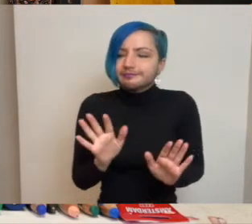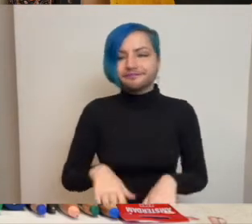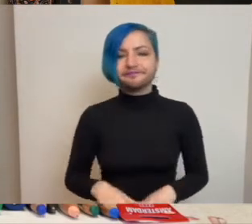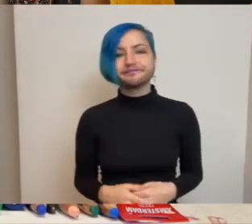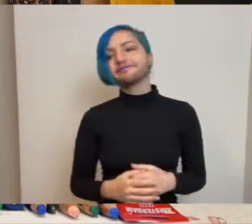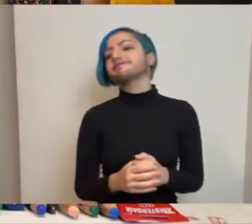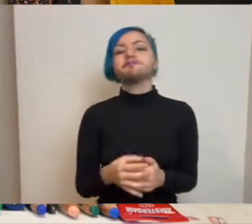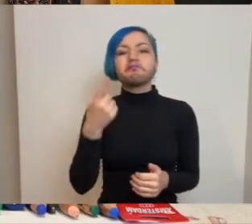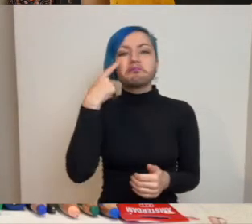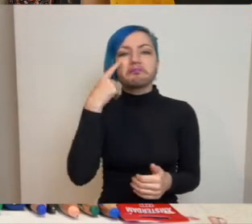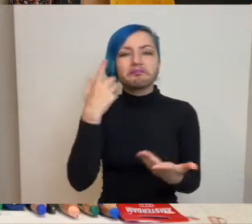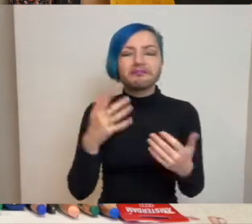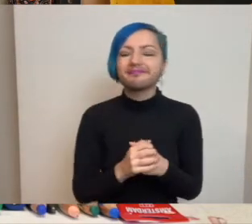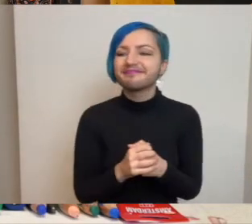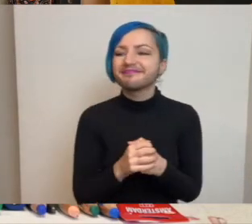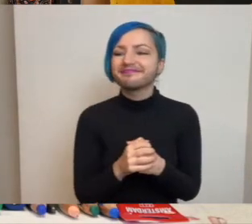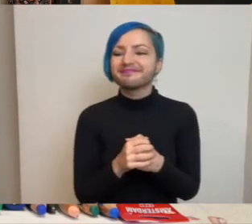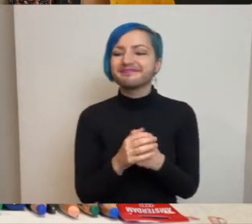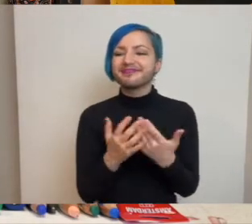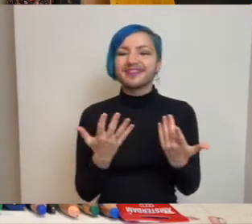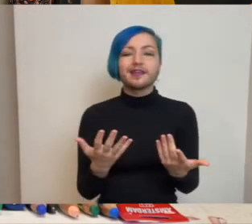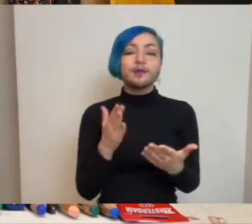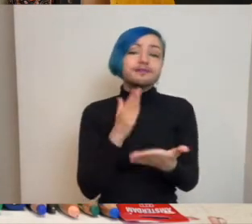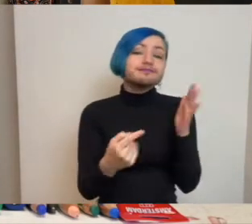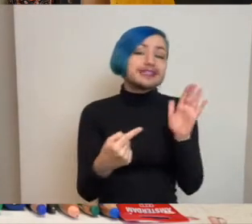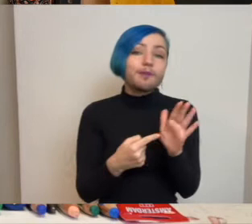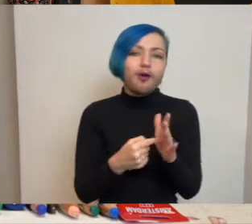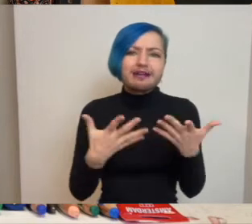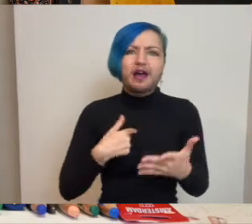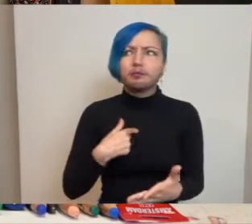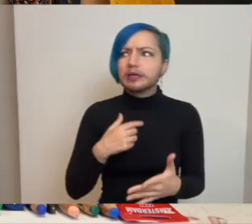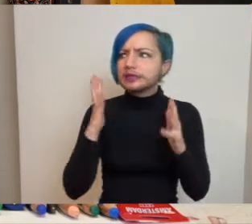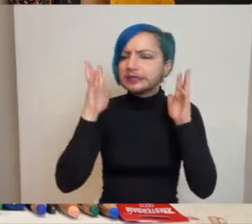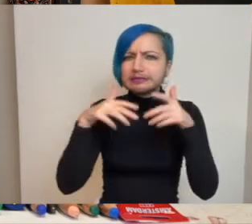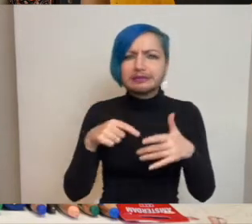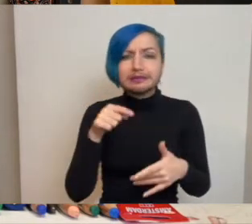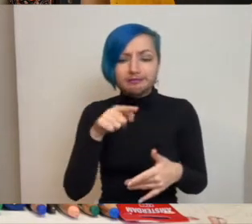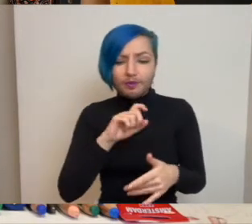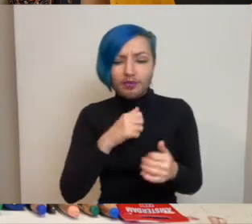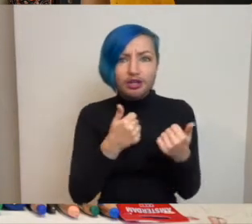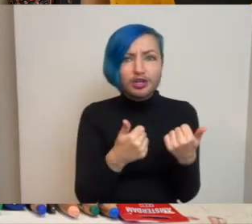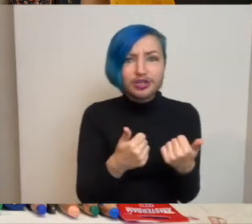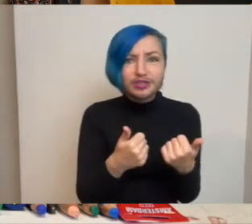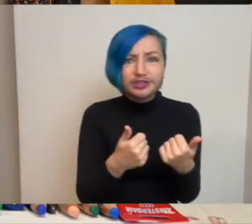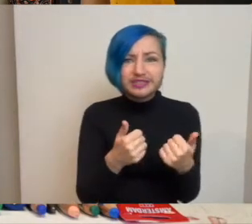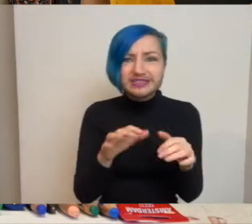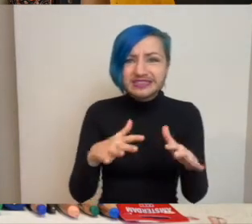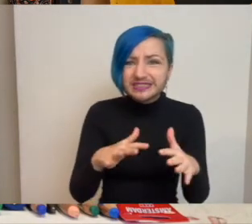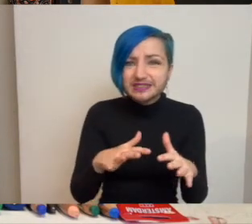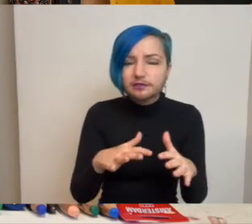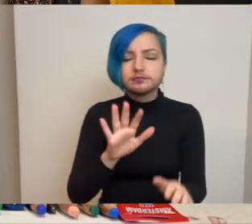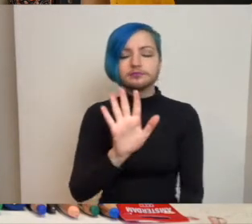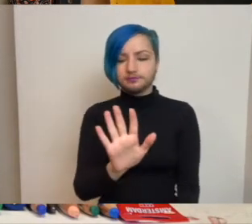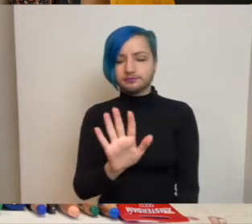but let's see. And that's actually a really important thing, because now I'm like, oh, is this going to be any good, what I'm about to draw?